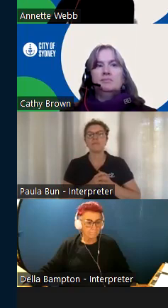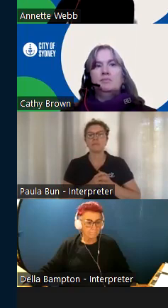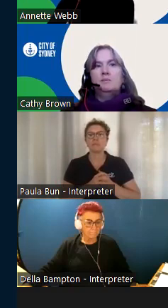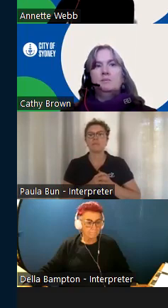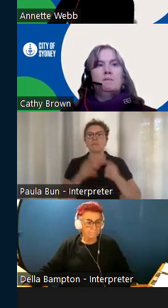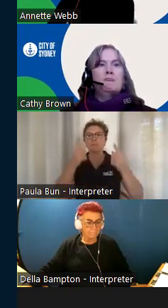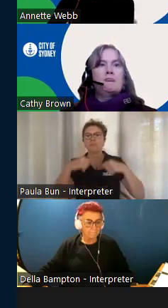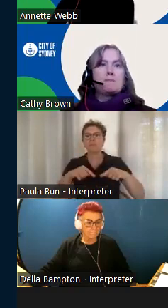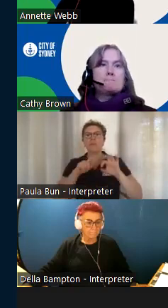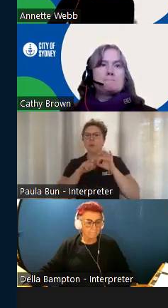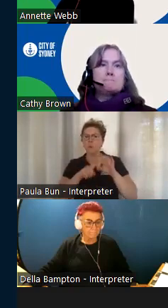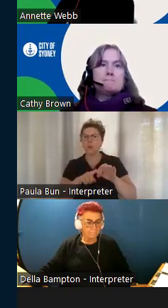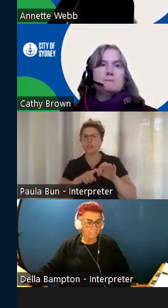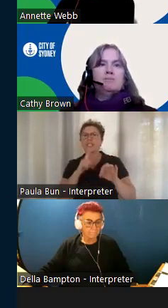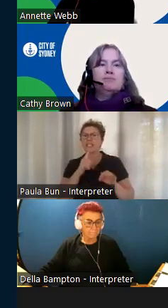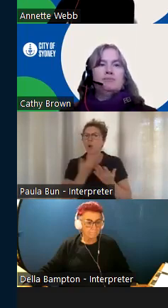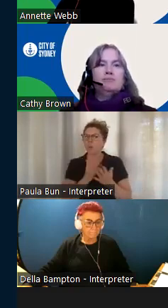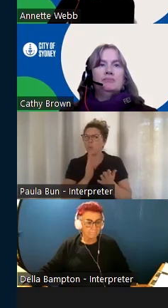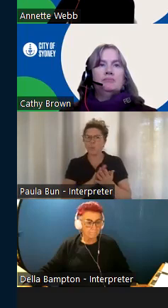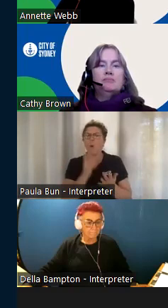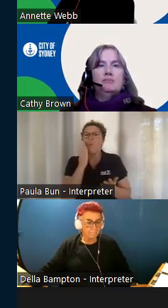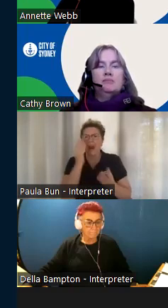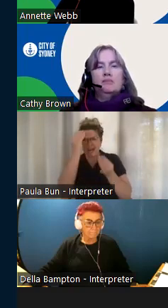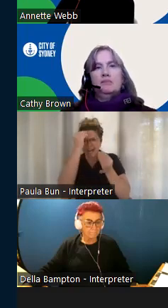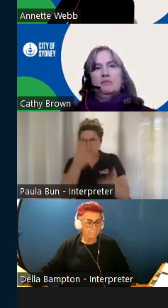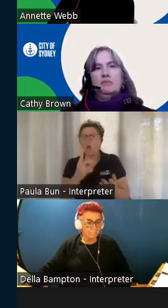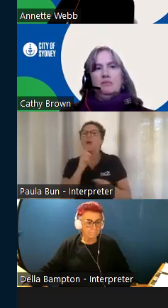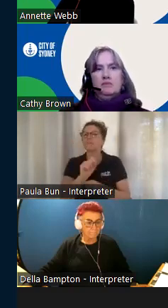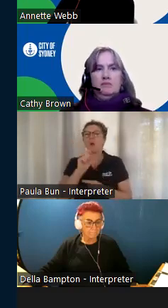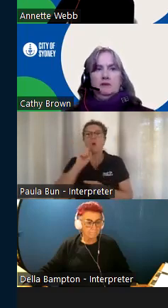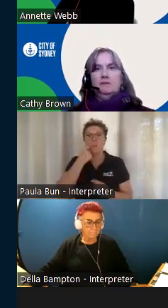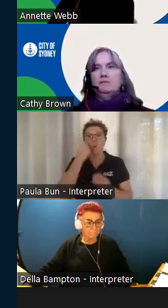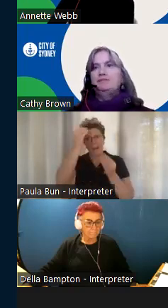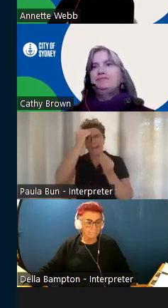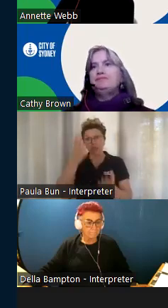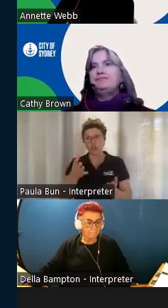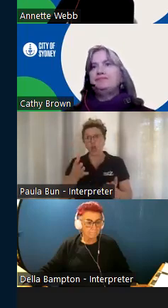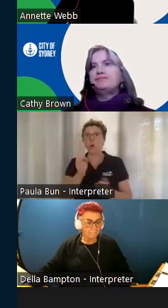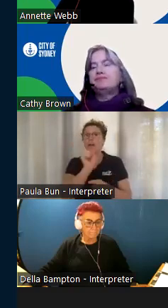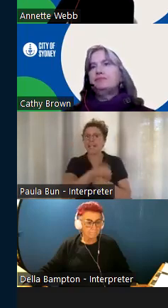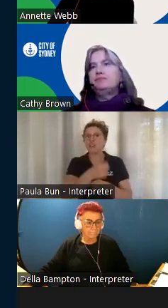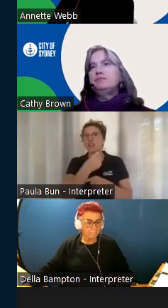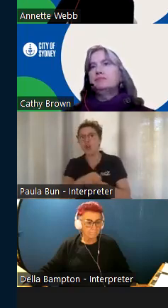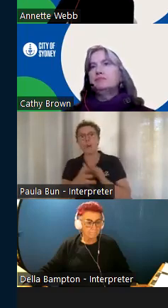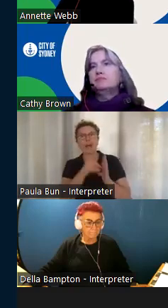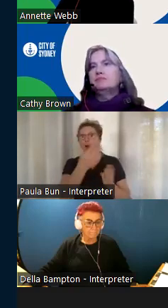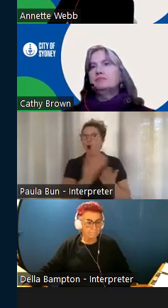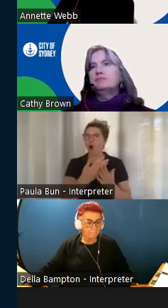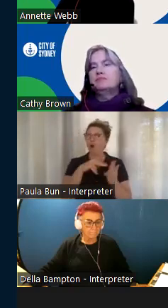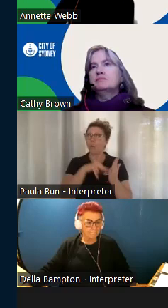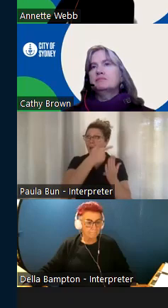question, when would the shortlisted folks be notified? Everyone should be notified of the outcome of their application, whether they're a shortlist